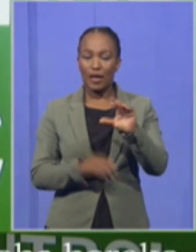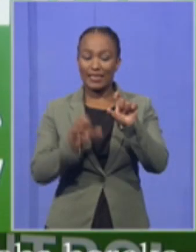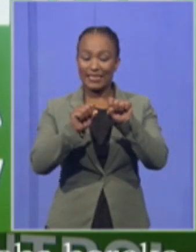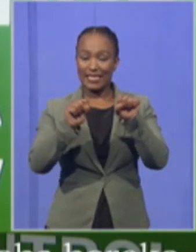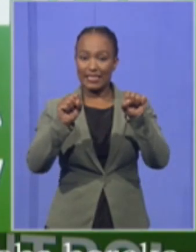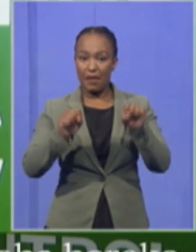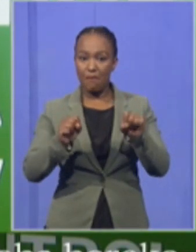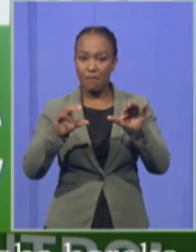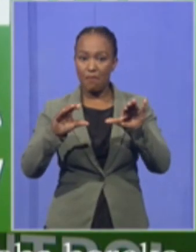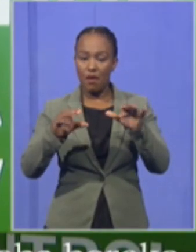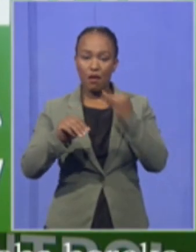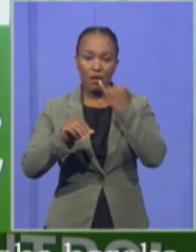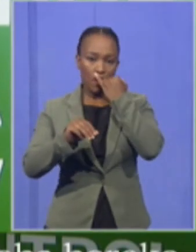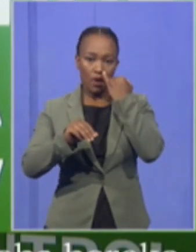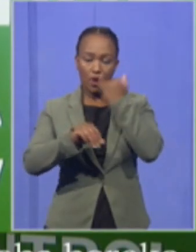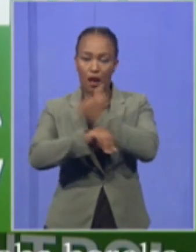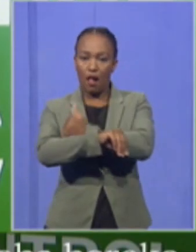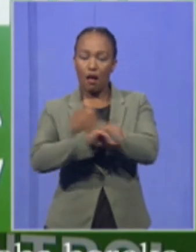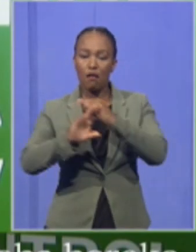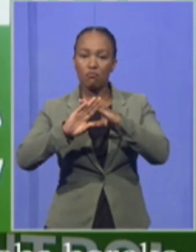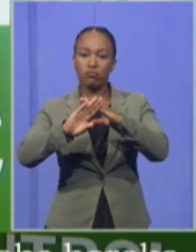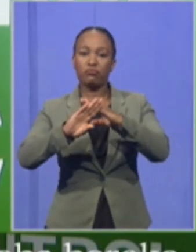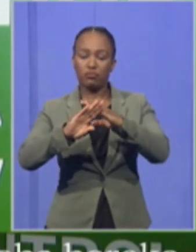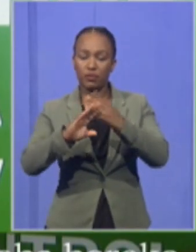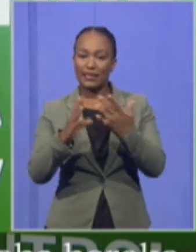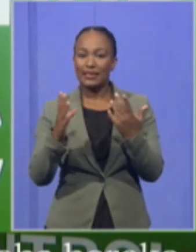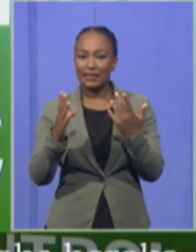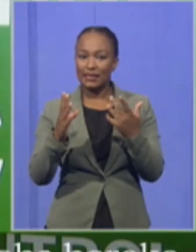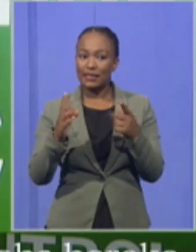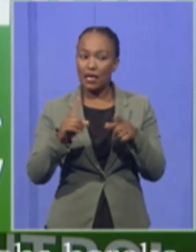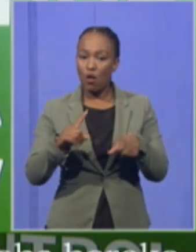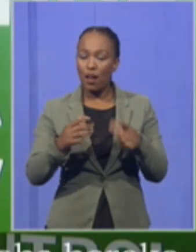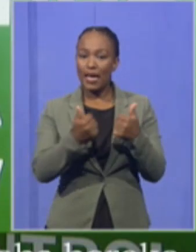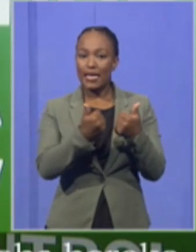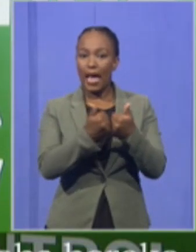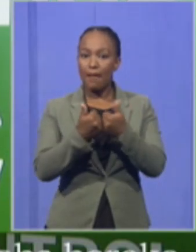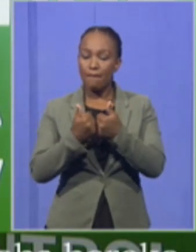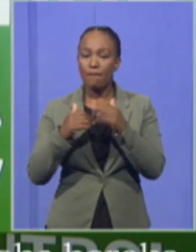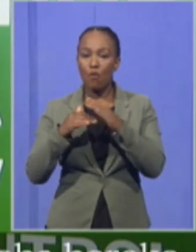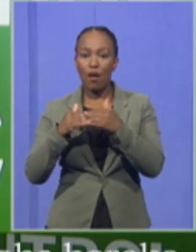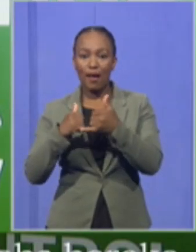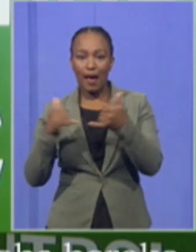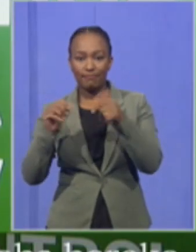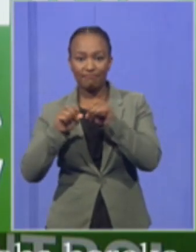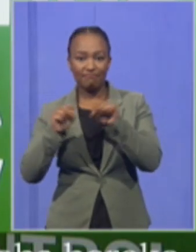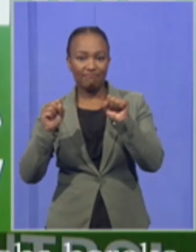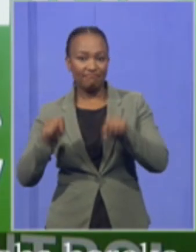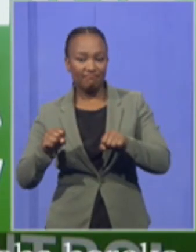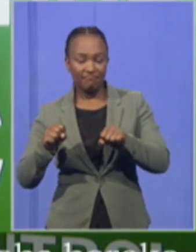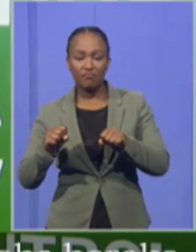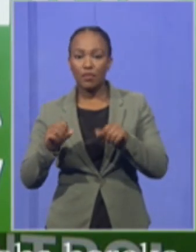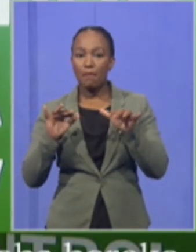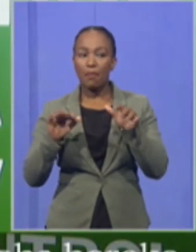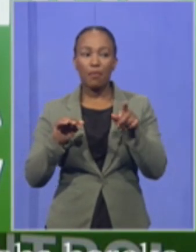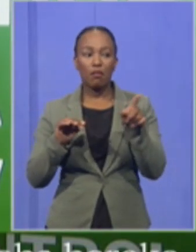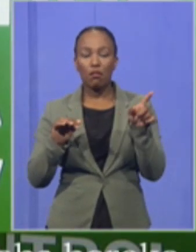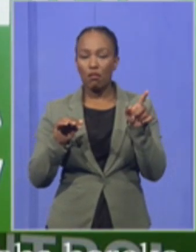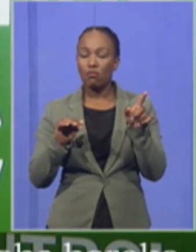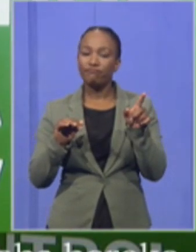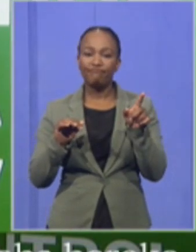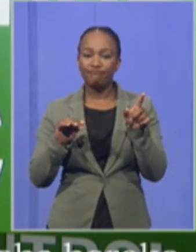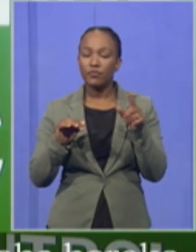the anti-doping, the doping testing during the games will be all done online on the system, so no longer paperwork. So